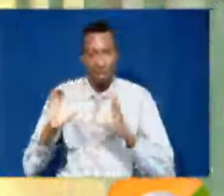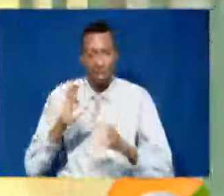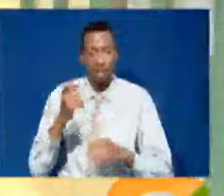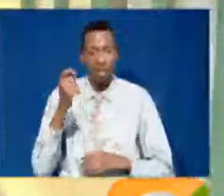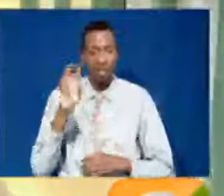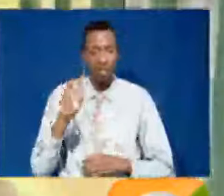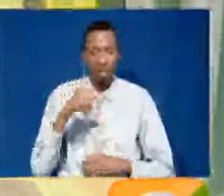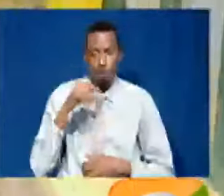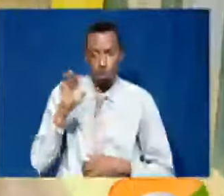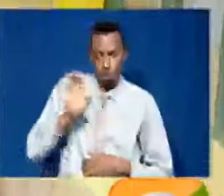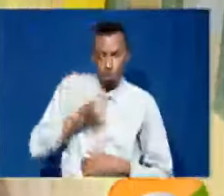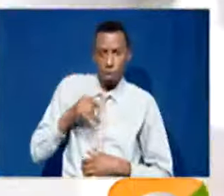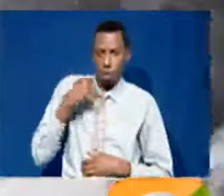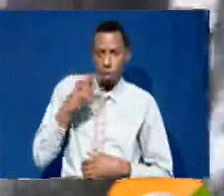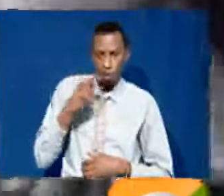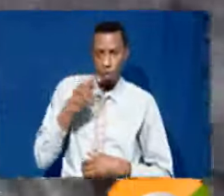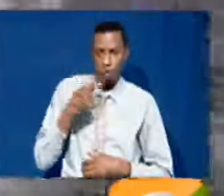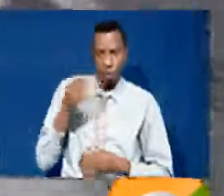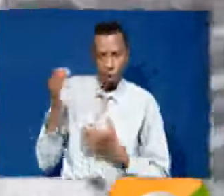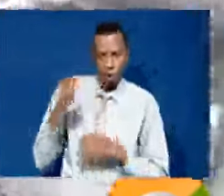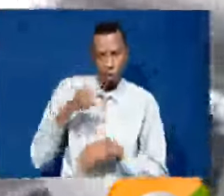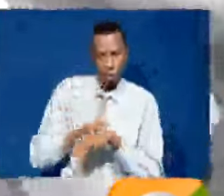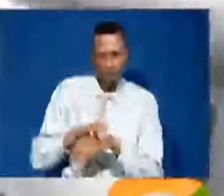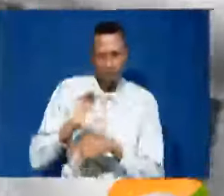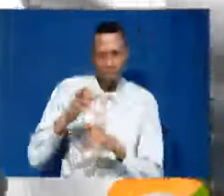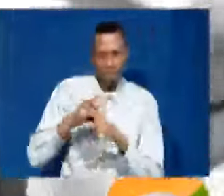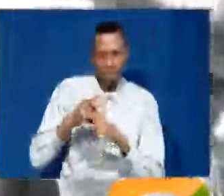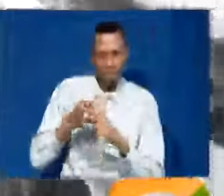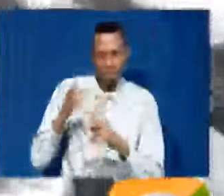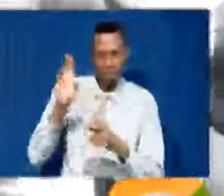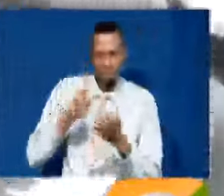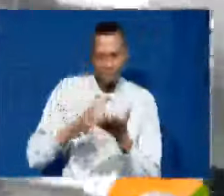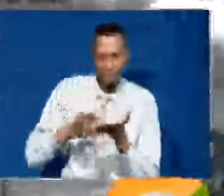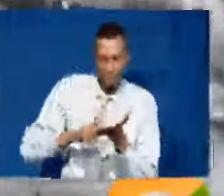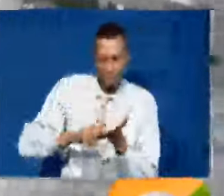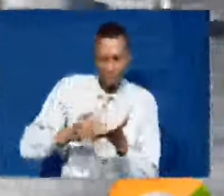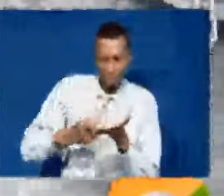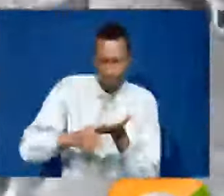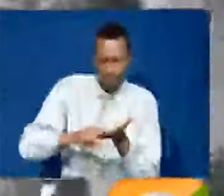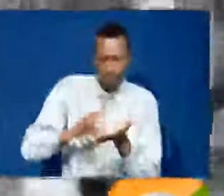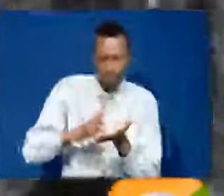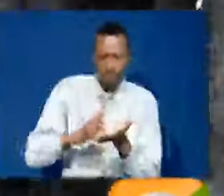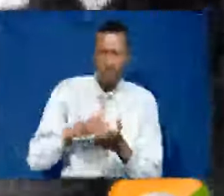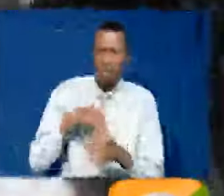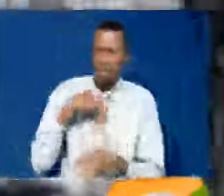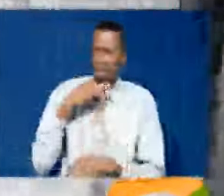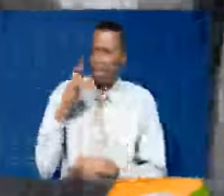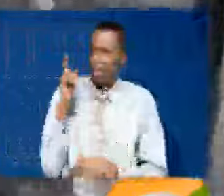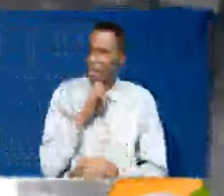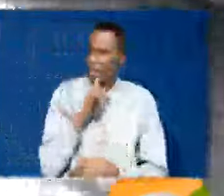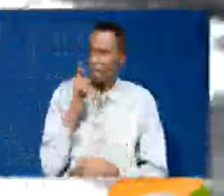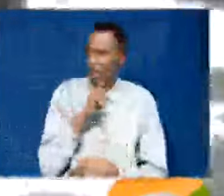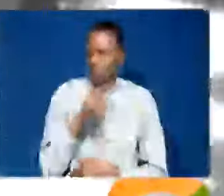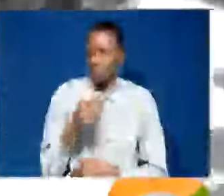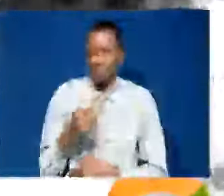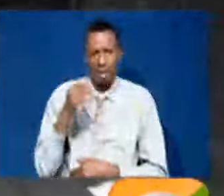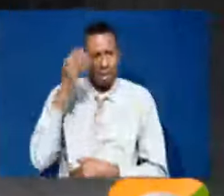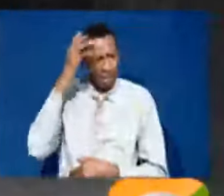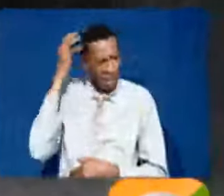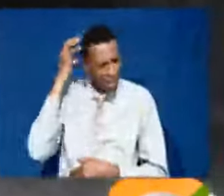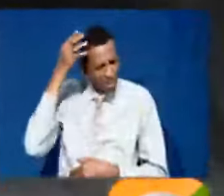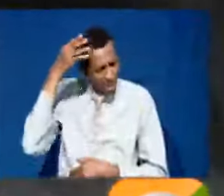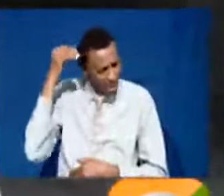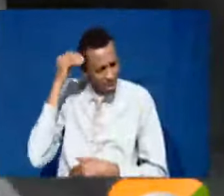to establish using her fingerprints died a brutal death. Her hair was plucked out from the roots and her body cut